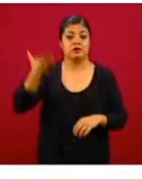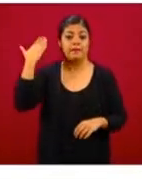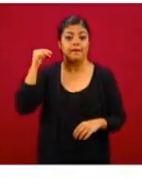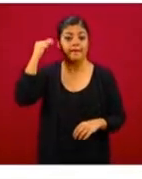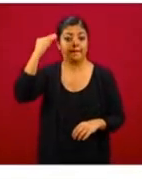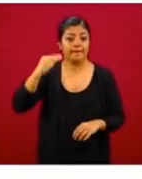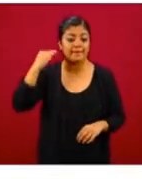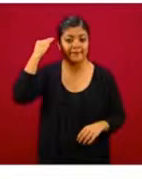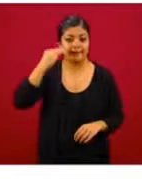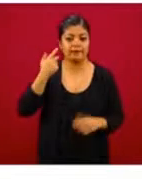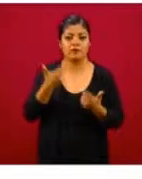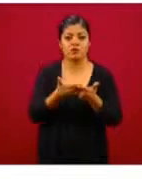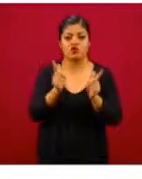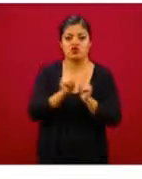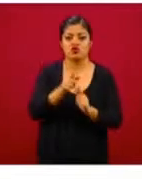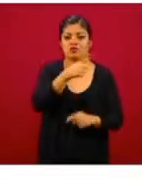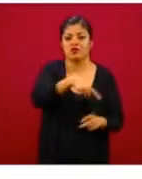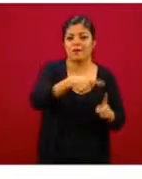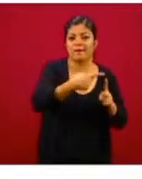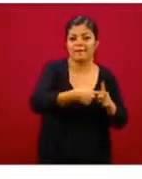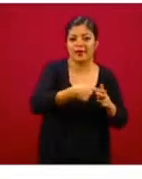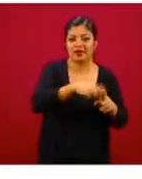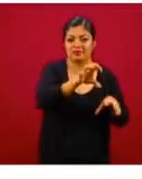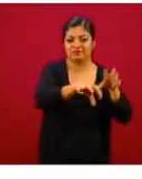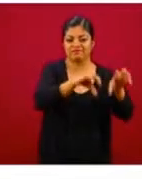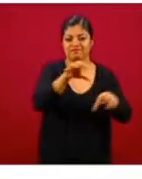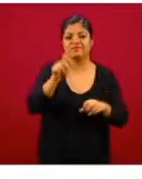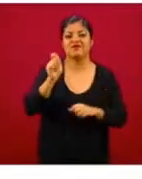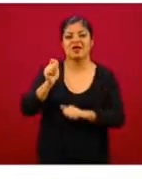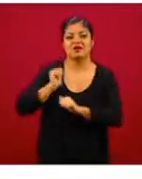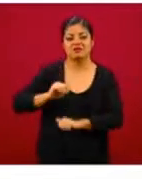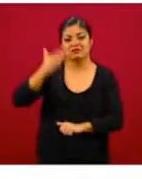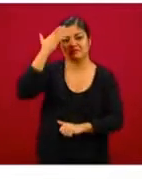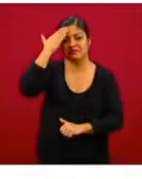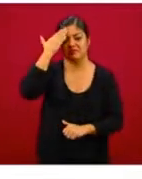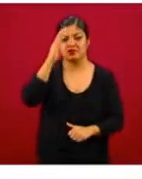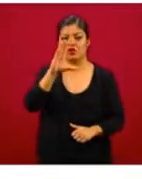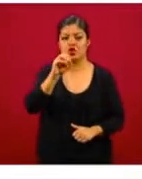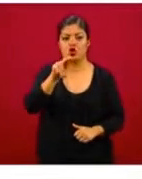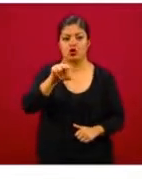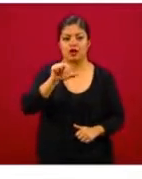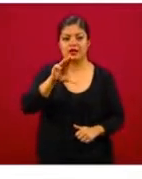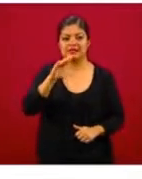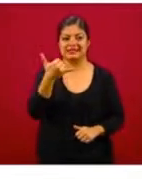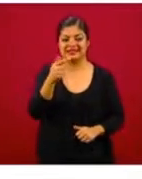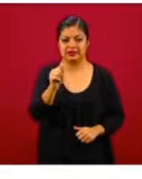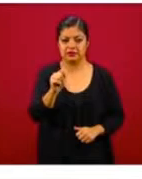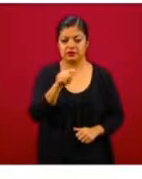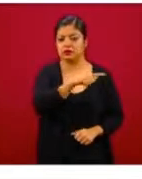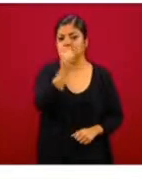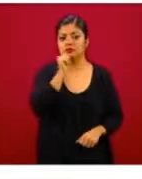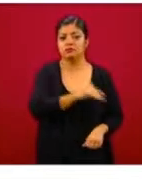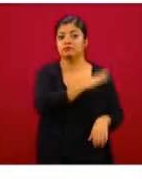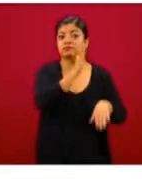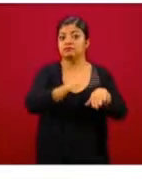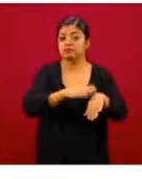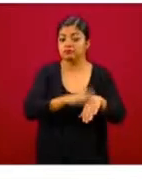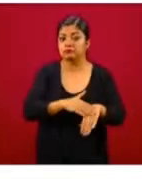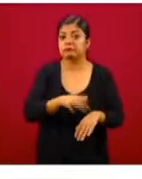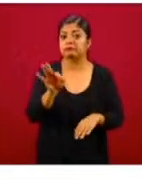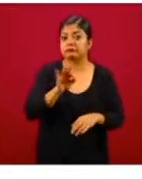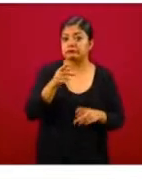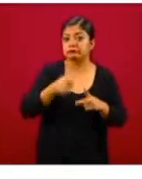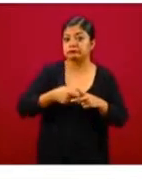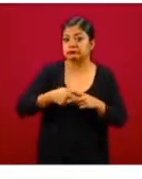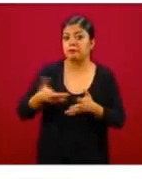know since April, since March actually, academic groups of mathematicians that work with